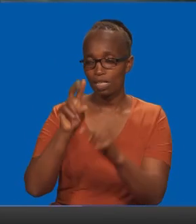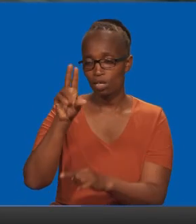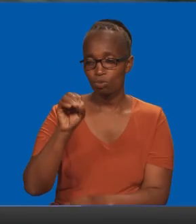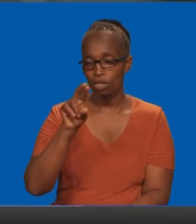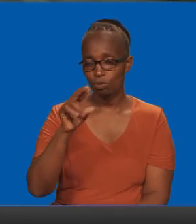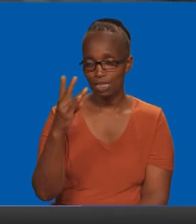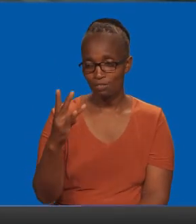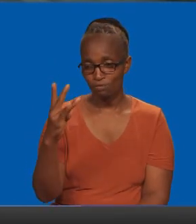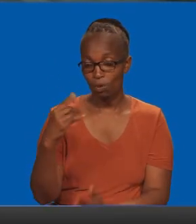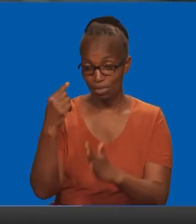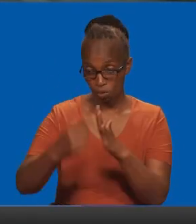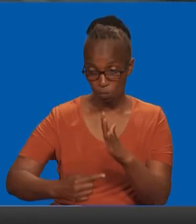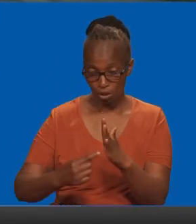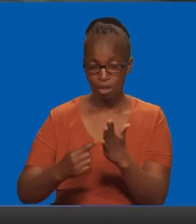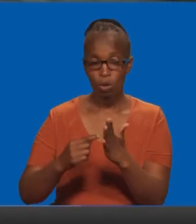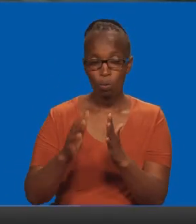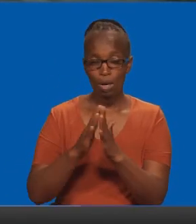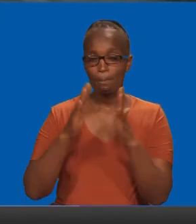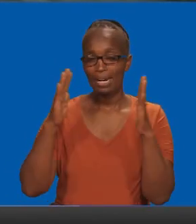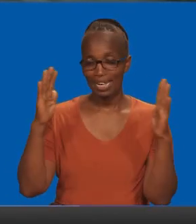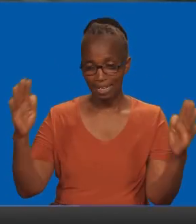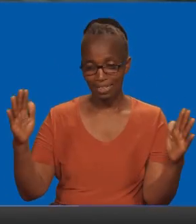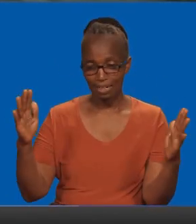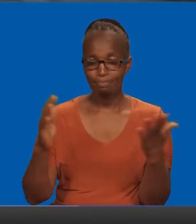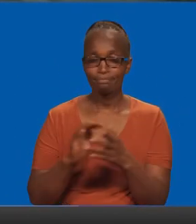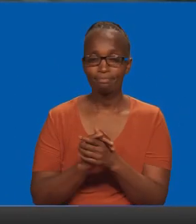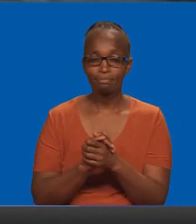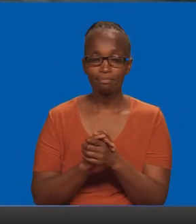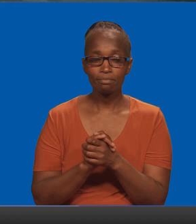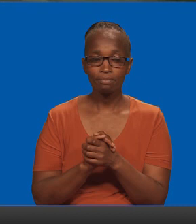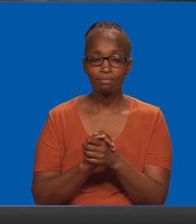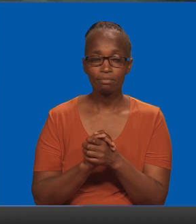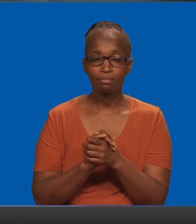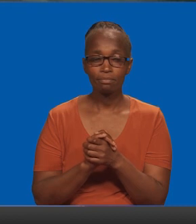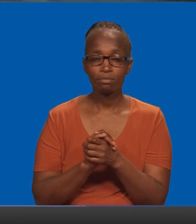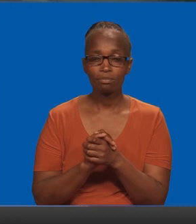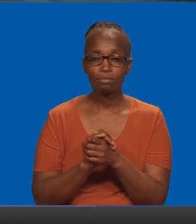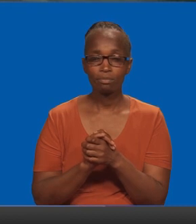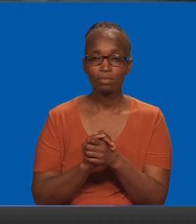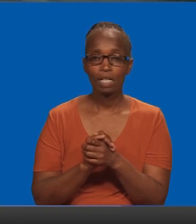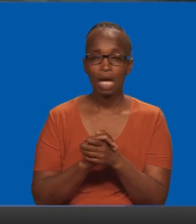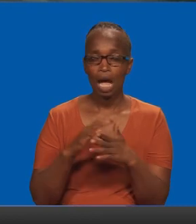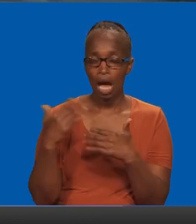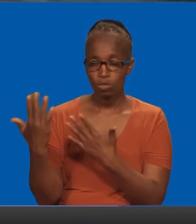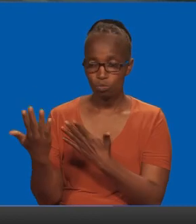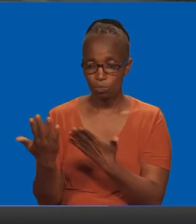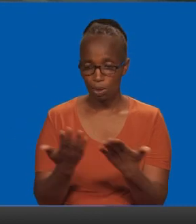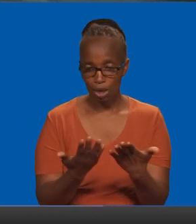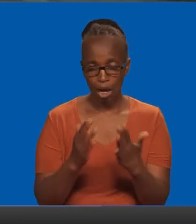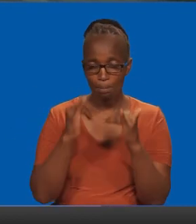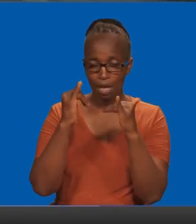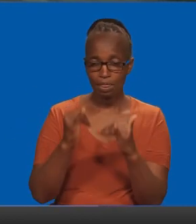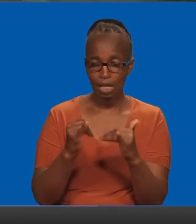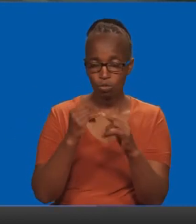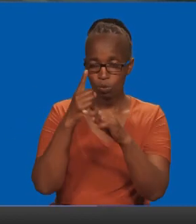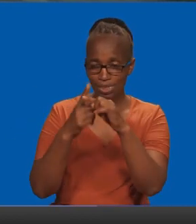our expectation in 2024 is that it will be greater um as you've seen